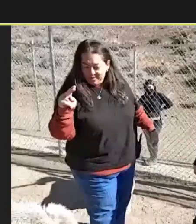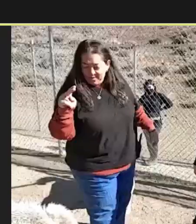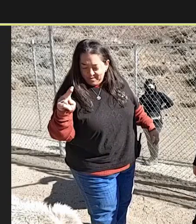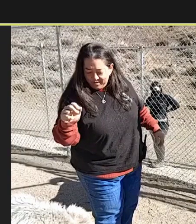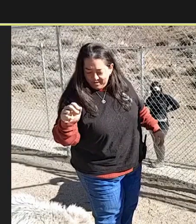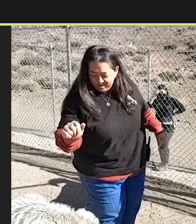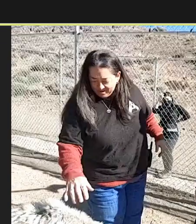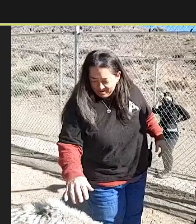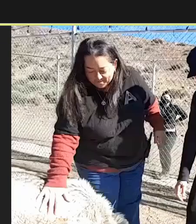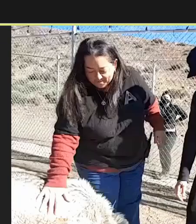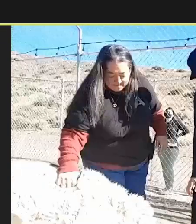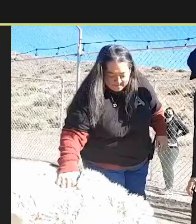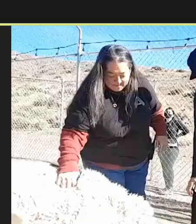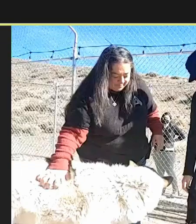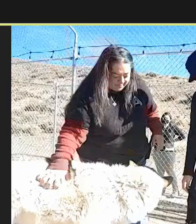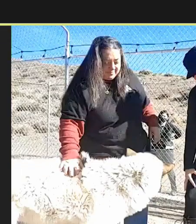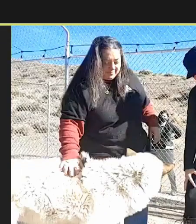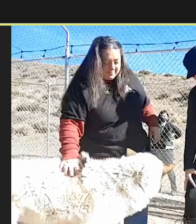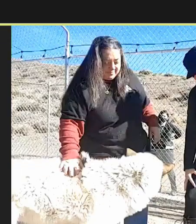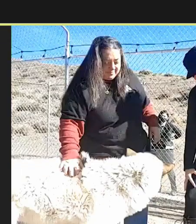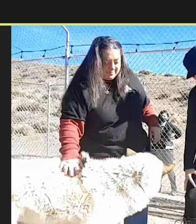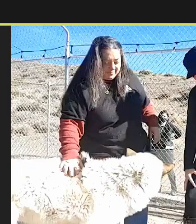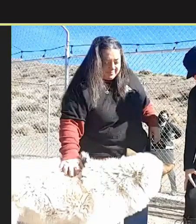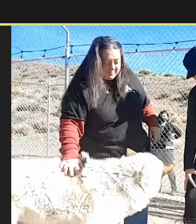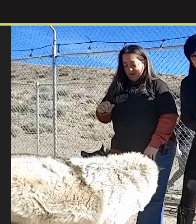here's Kona sauntering over.